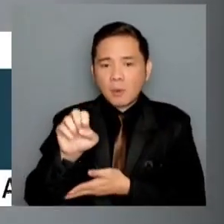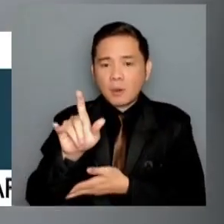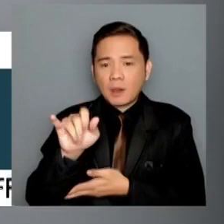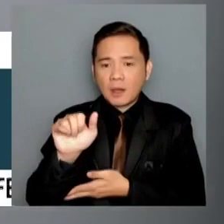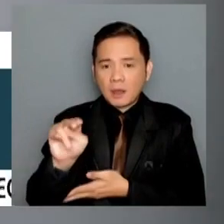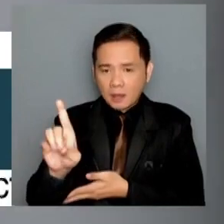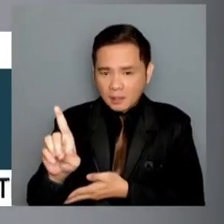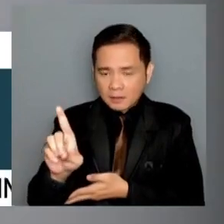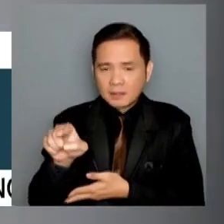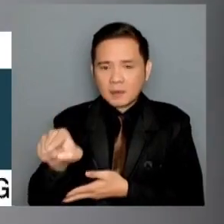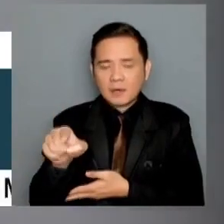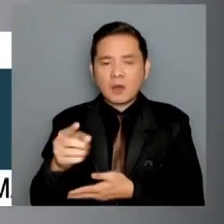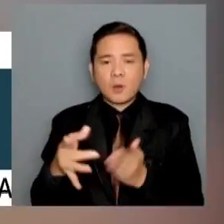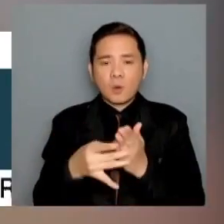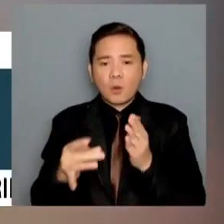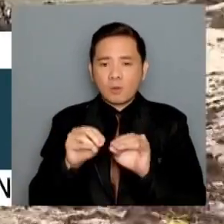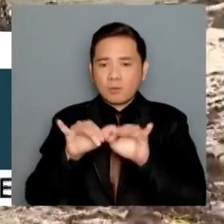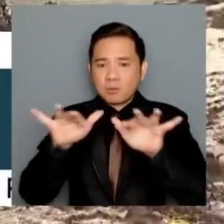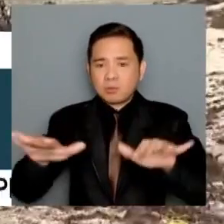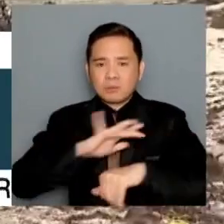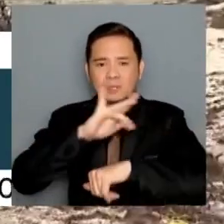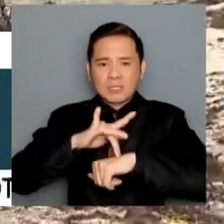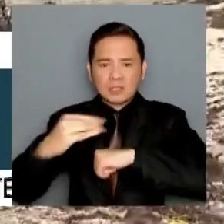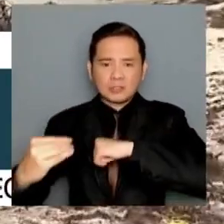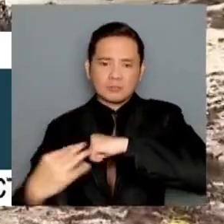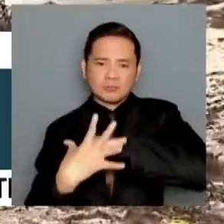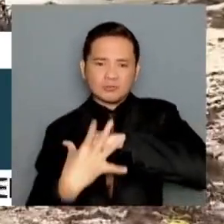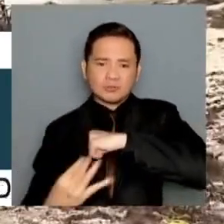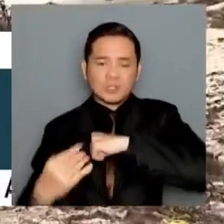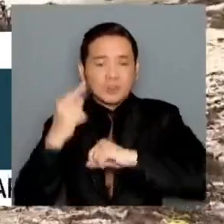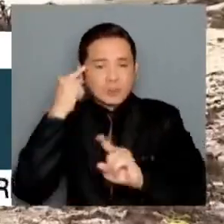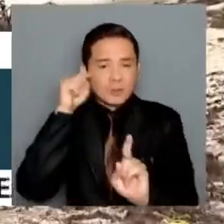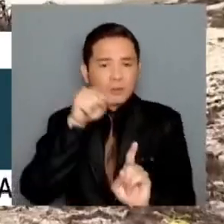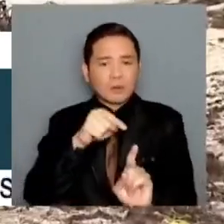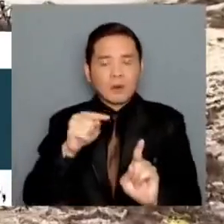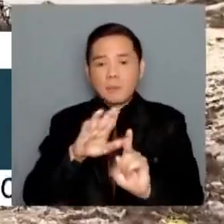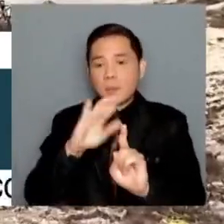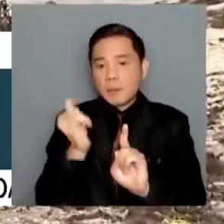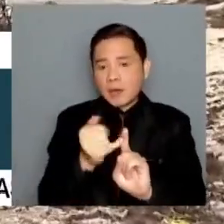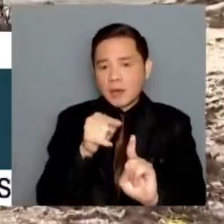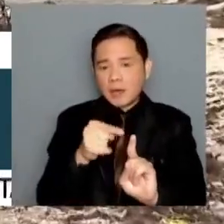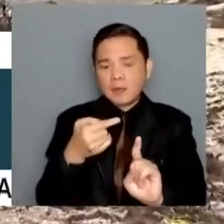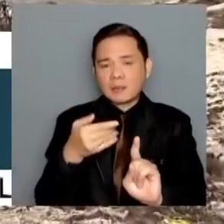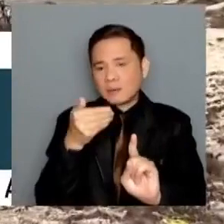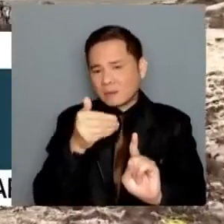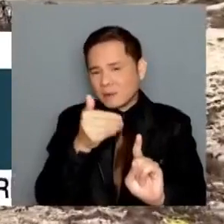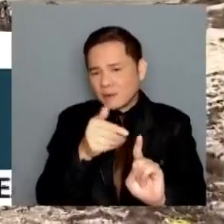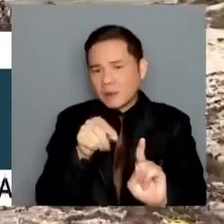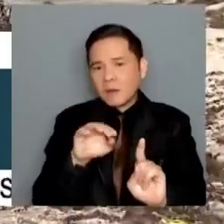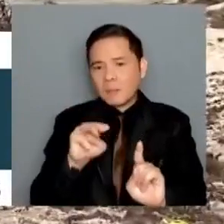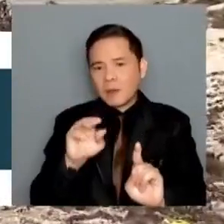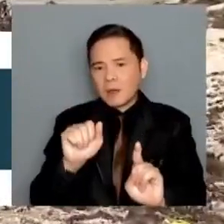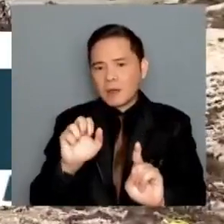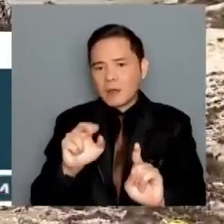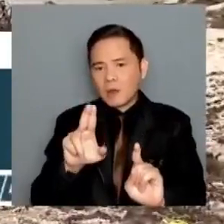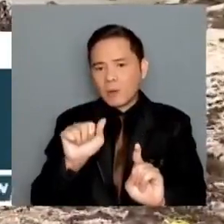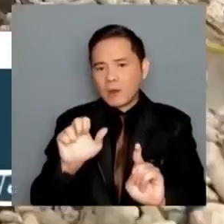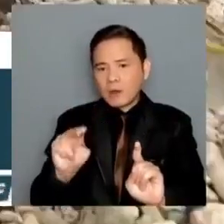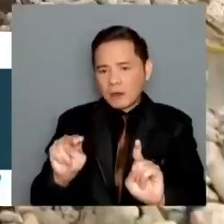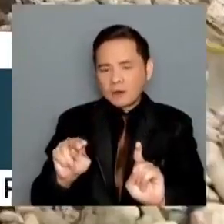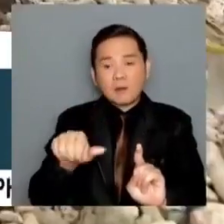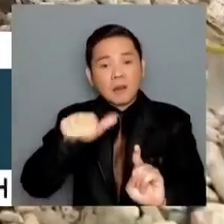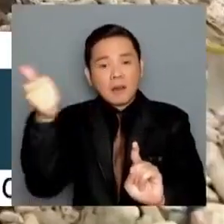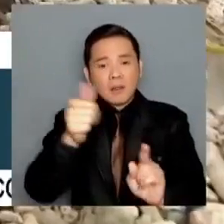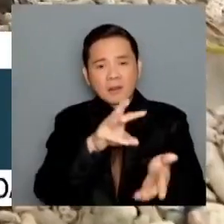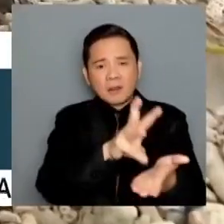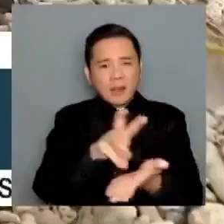the shoreline. Okay. Particularly in the barangays of Buhaynatubig, Kalima, and Pakawan. Okay. For the other towns, they are